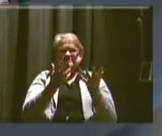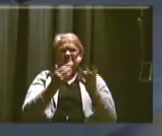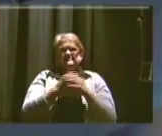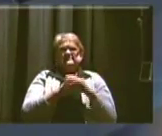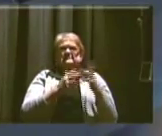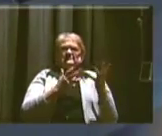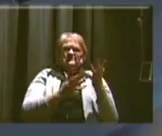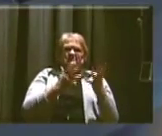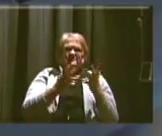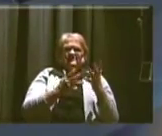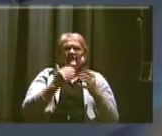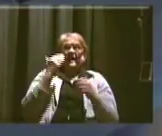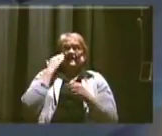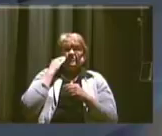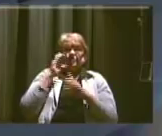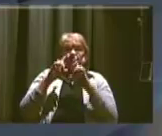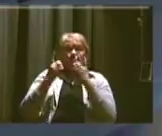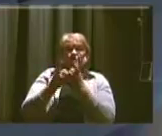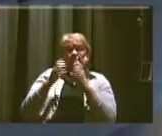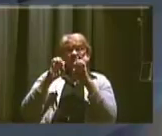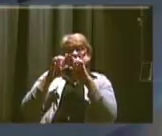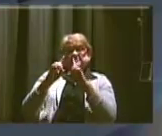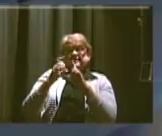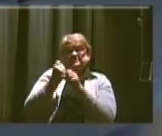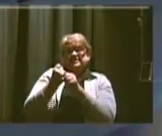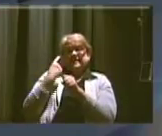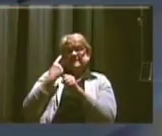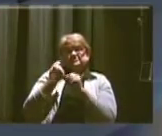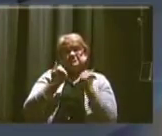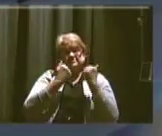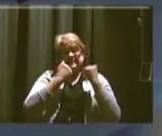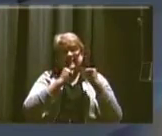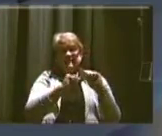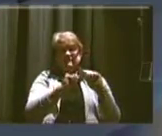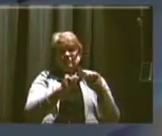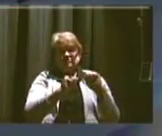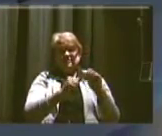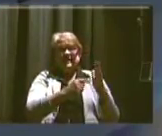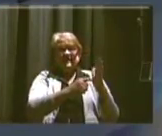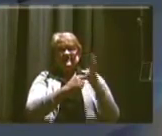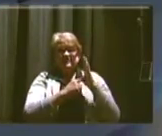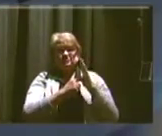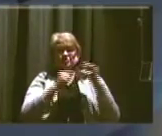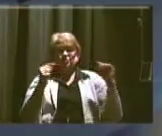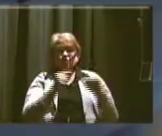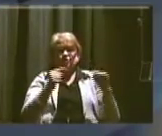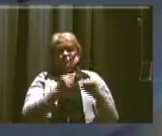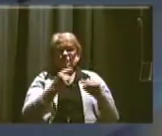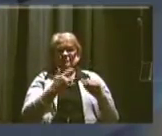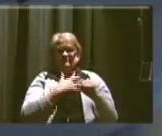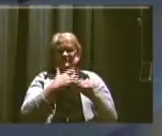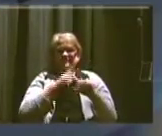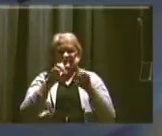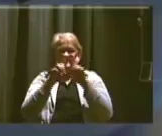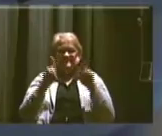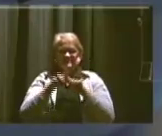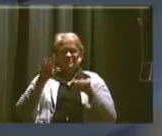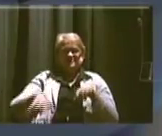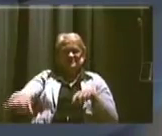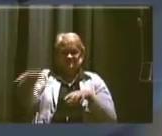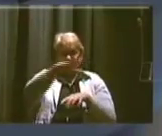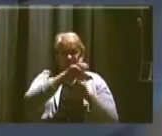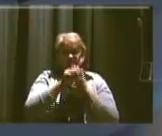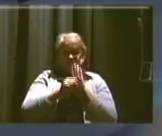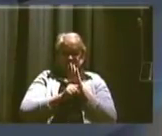not dancing around your story, they made a concerted effort and they showed the hurt that we were seeing in districts, and I participated in putting some